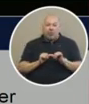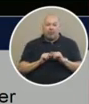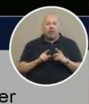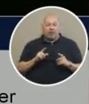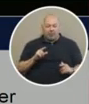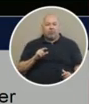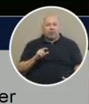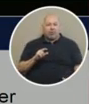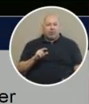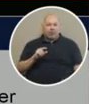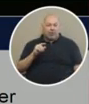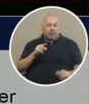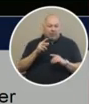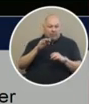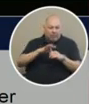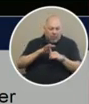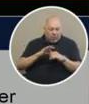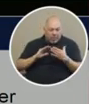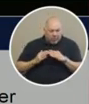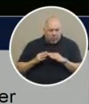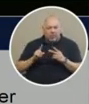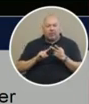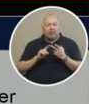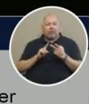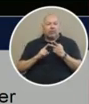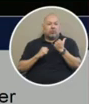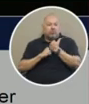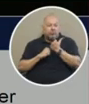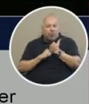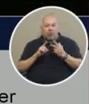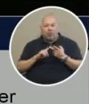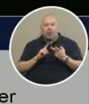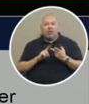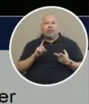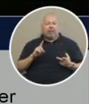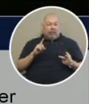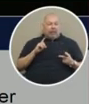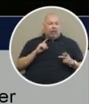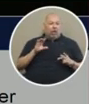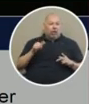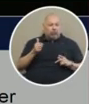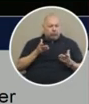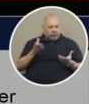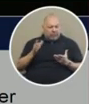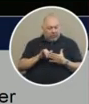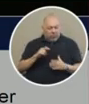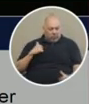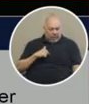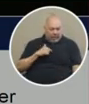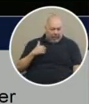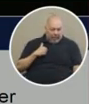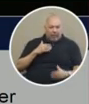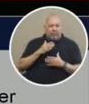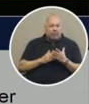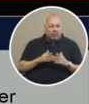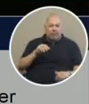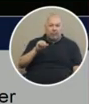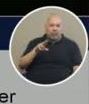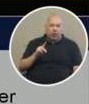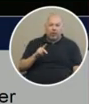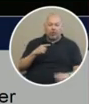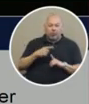our residential and building community, fines and forfeitures, or any other charges for services, for example, park